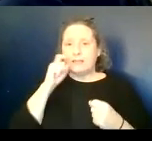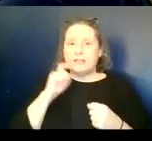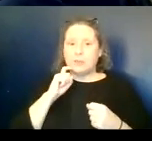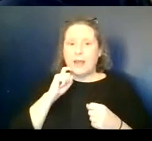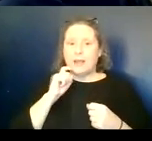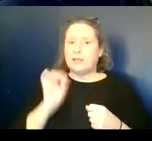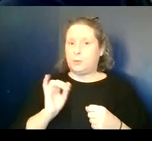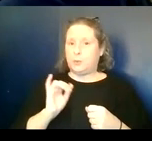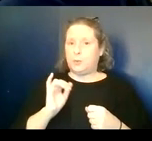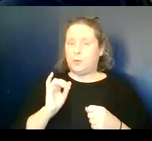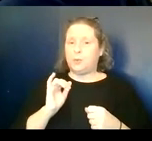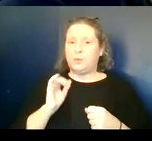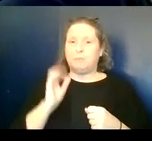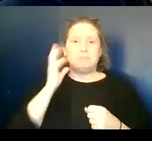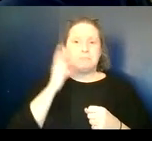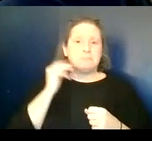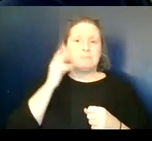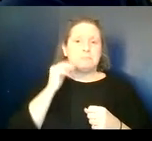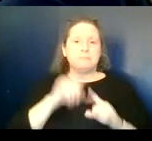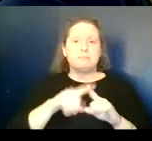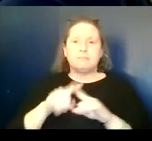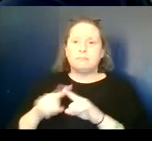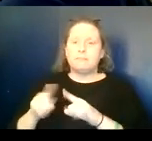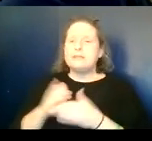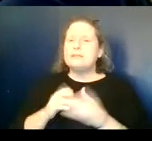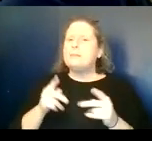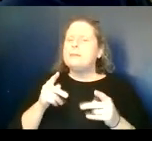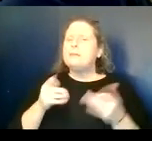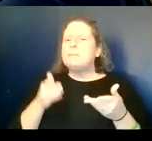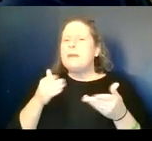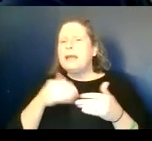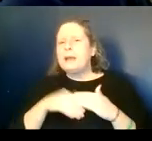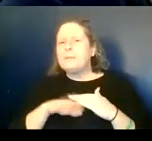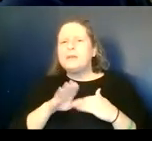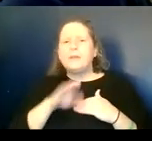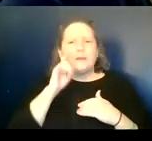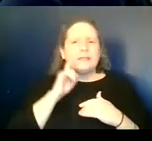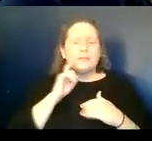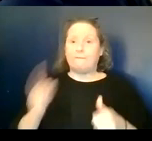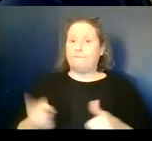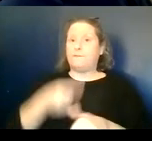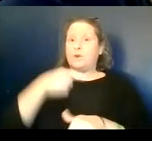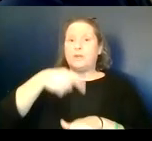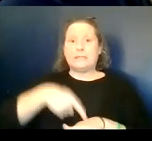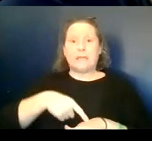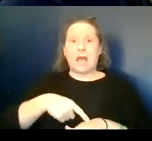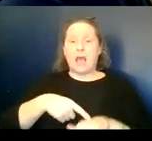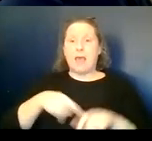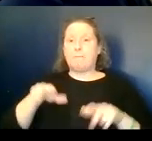people may come into sexuality as a first timer.